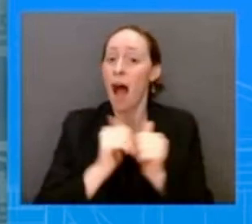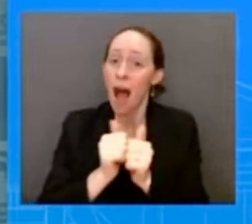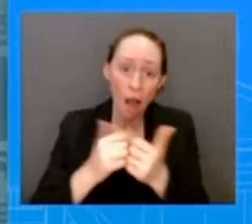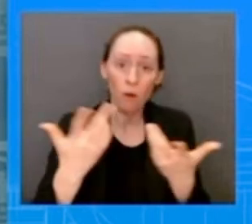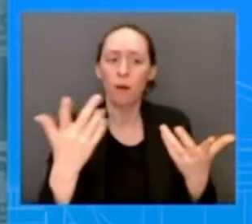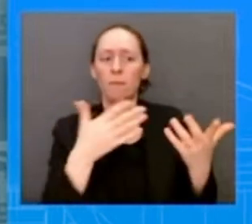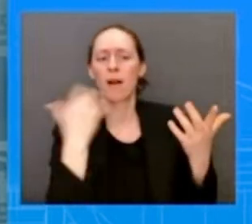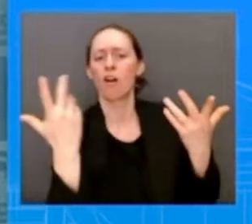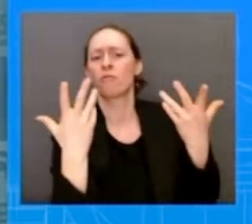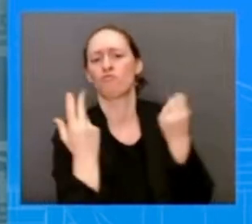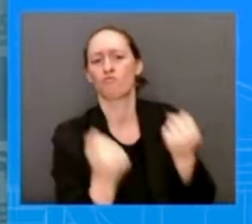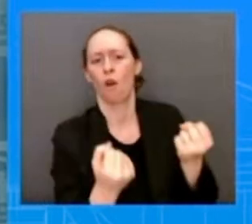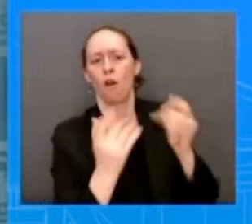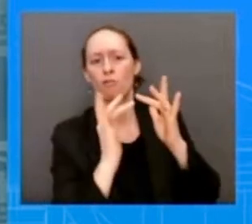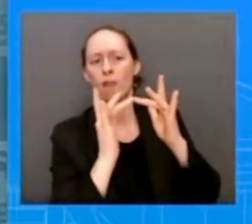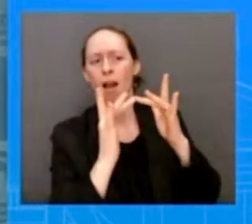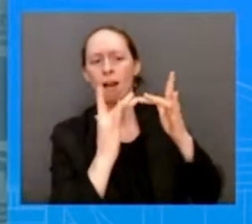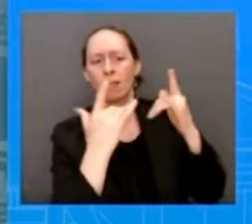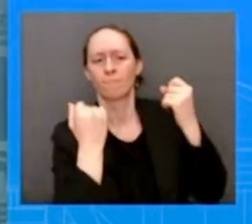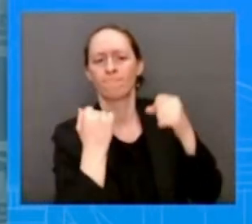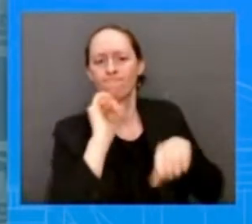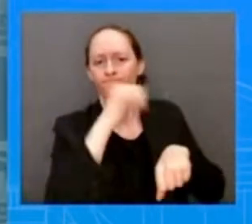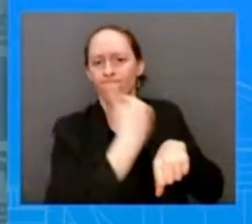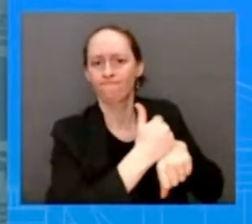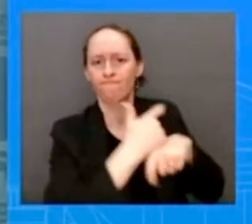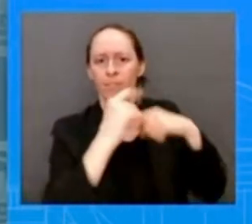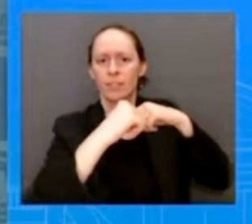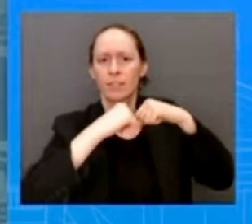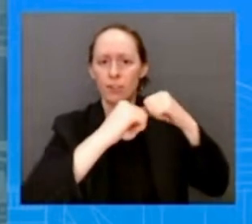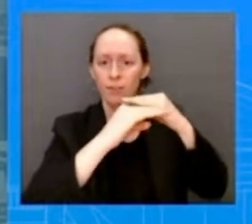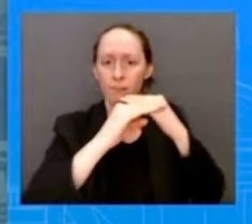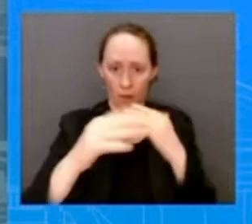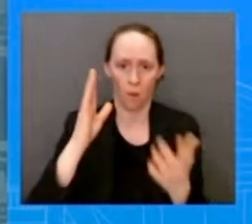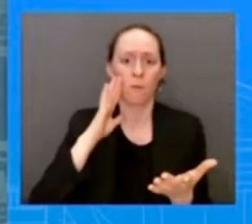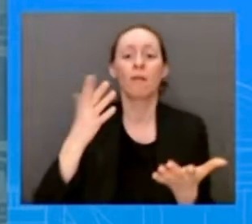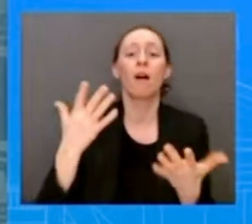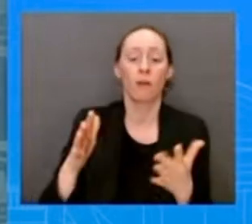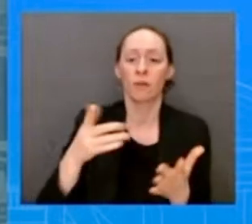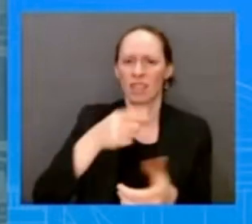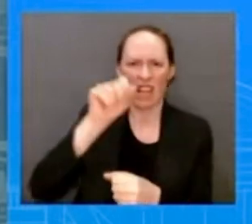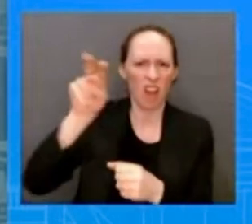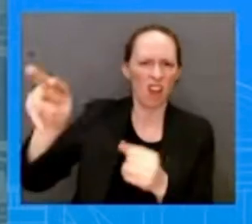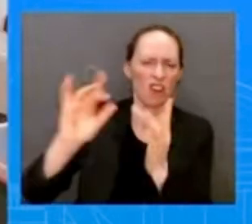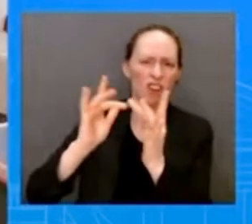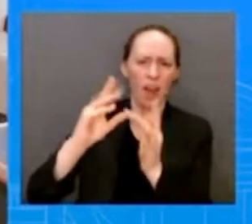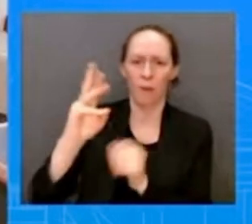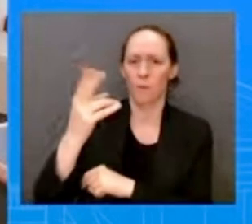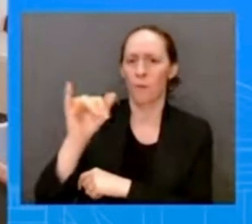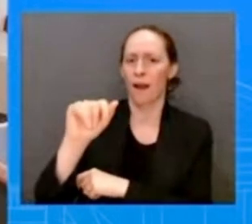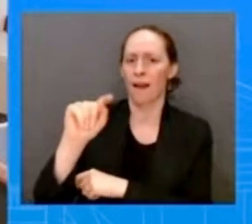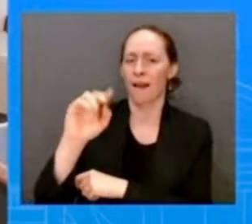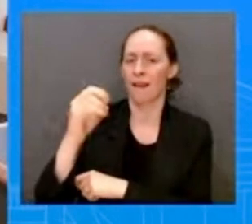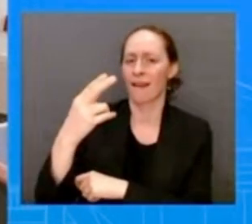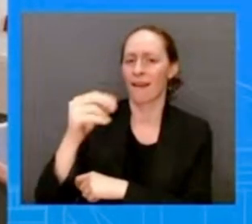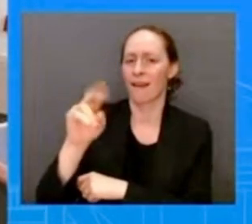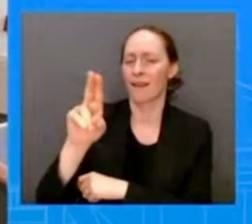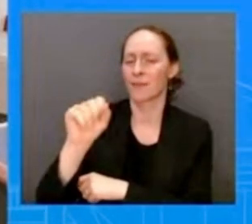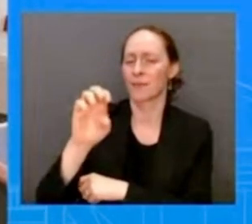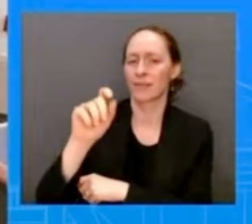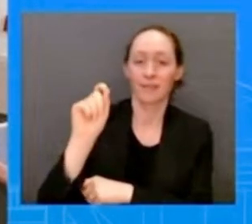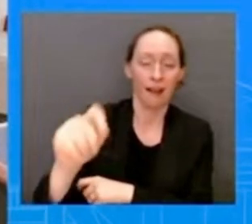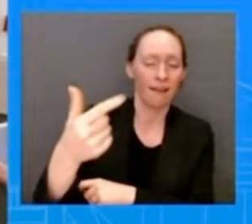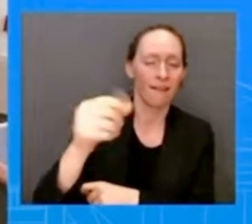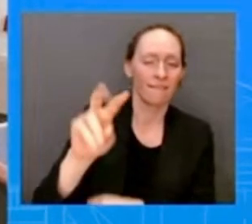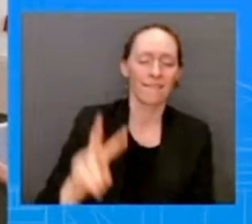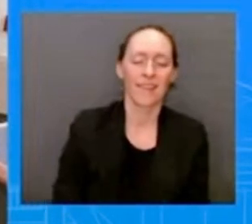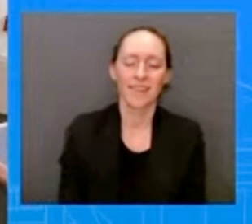on whitehouse.gov. And hope you guys go take a look at it. John, with the Ukraine preparing for this offensive, are the two leaders